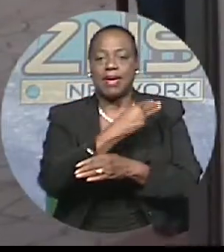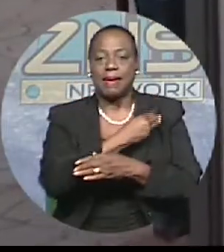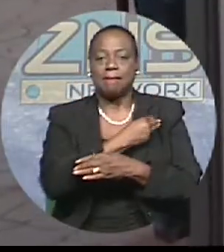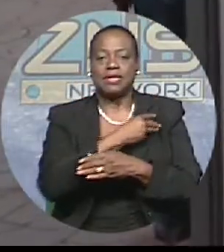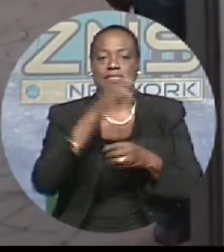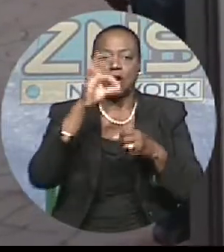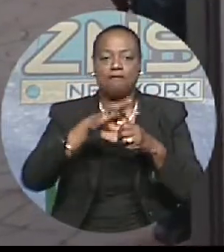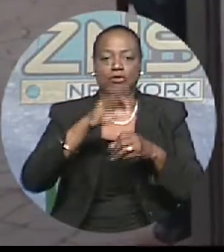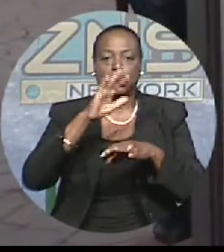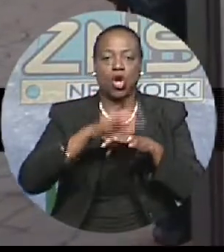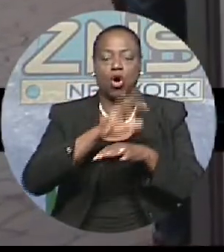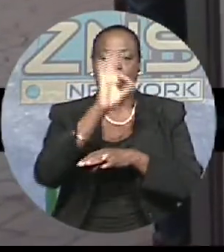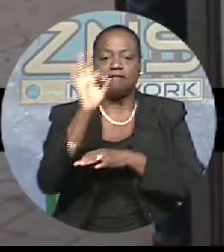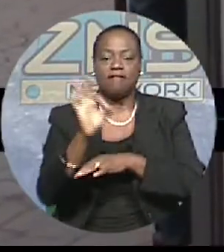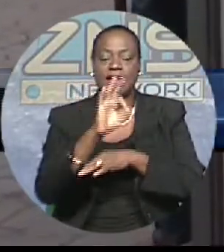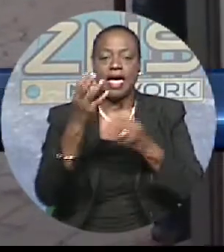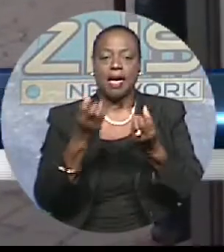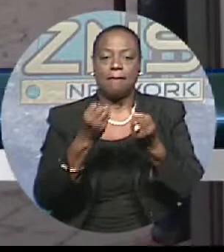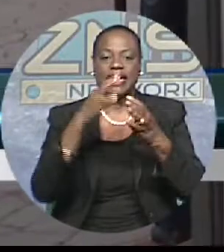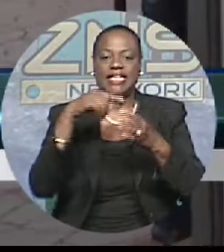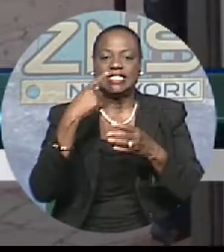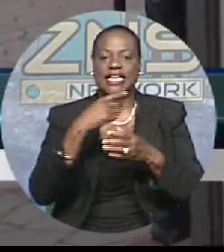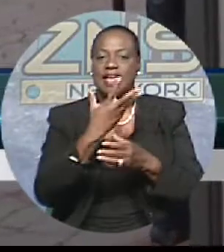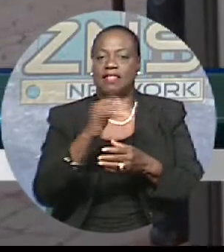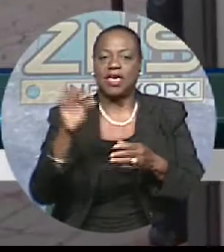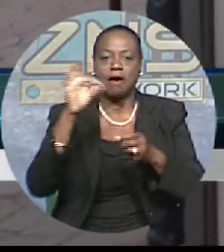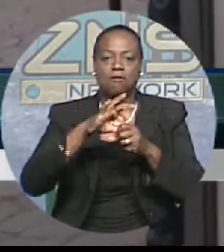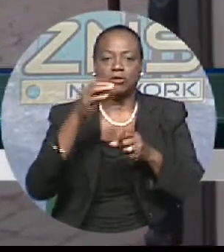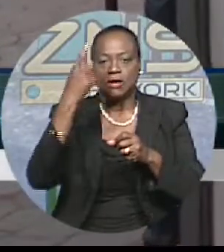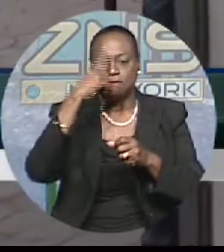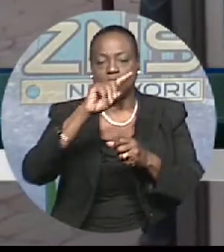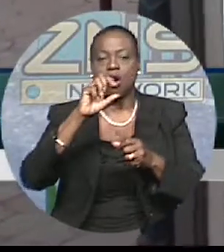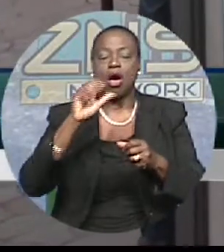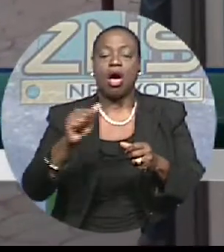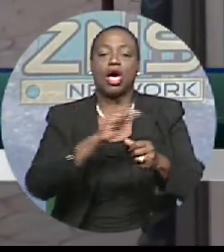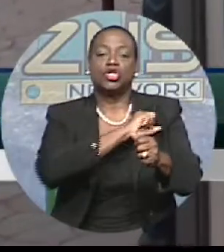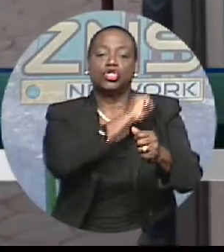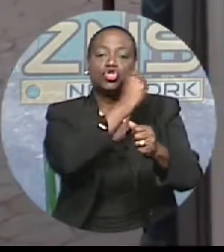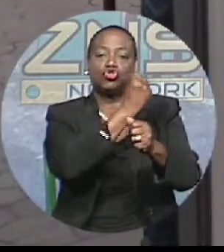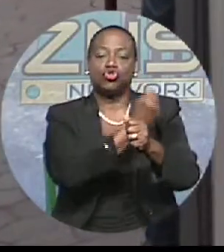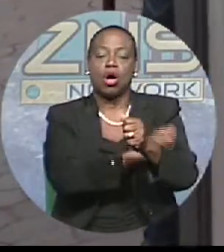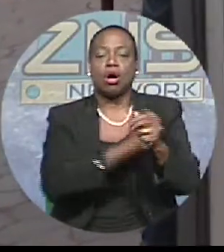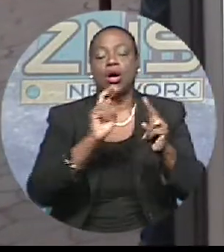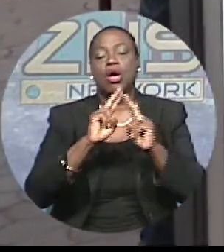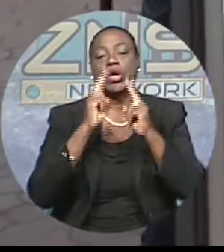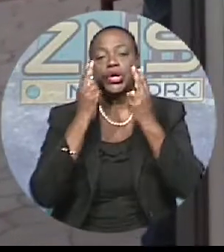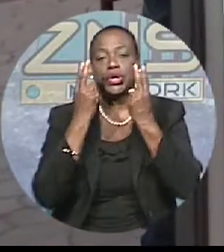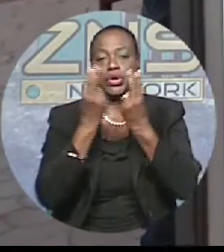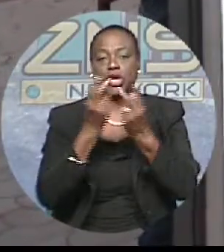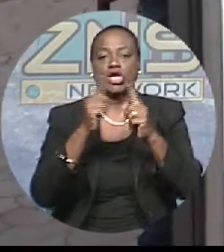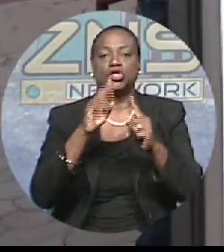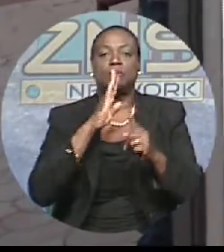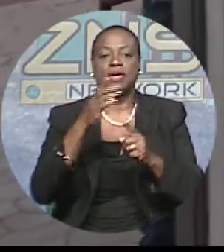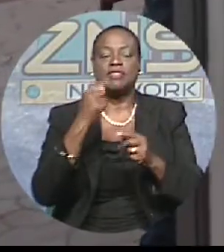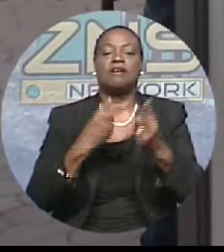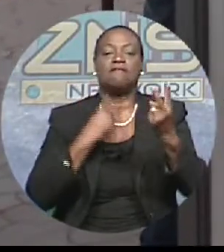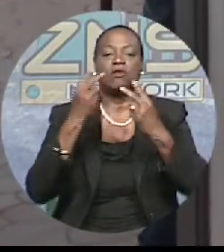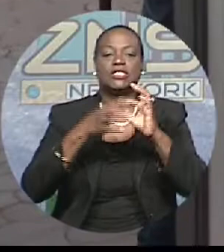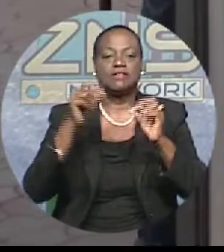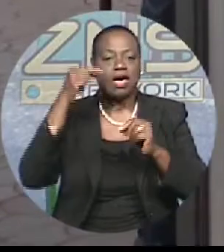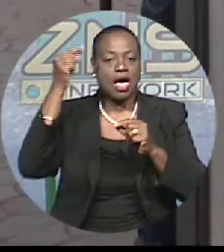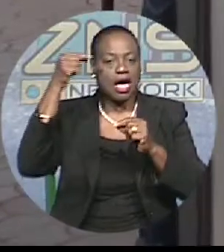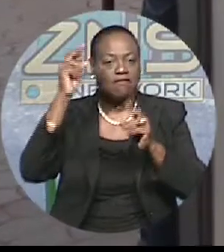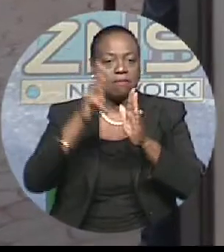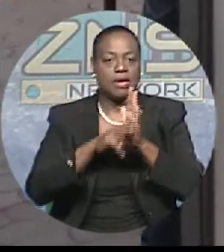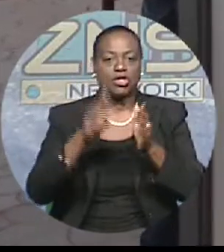of them say they are voting for a stronger union incorporated over 50 years ago to be the voice of government workers in this